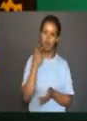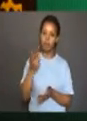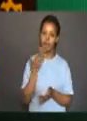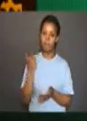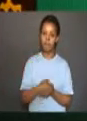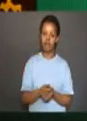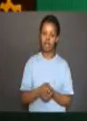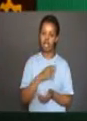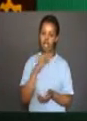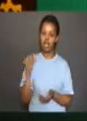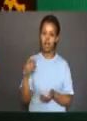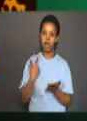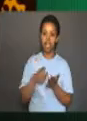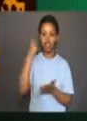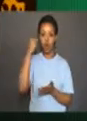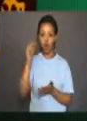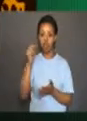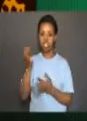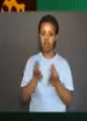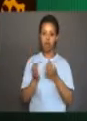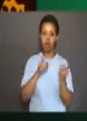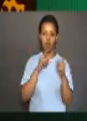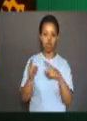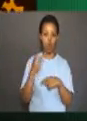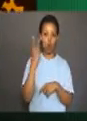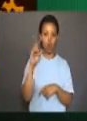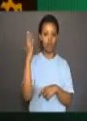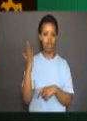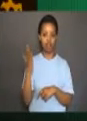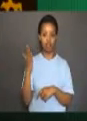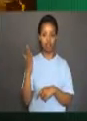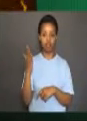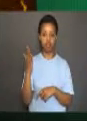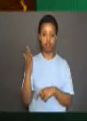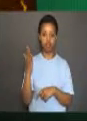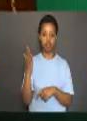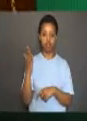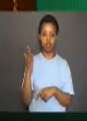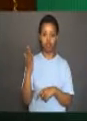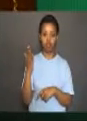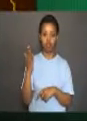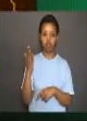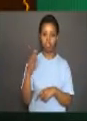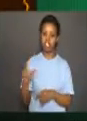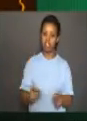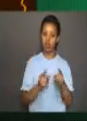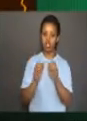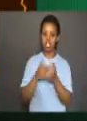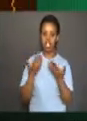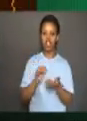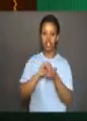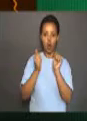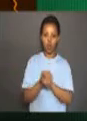His theory described a two-part method by which change was